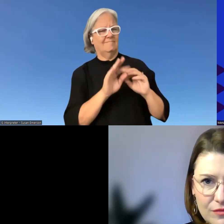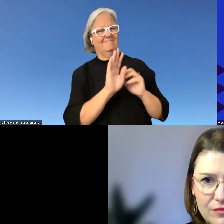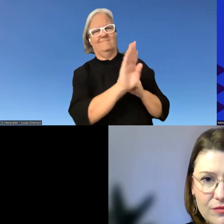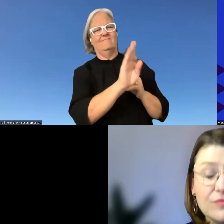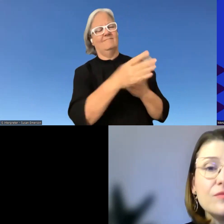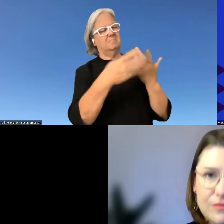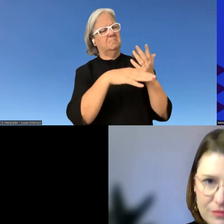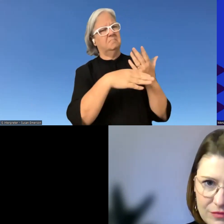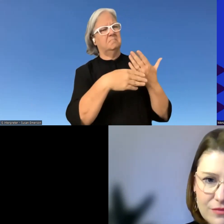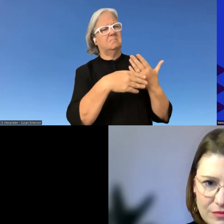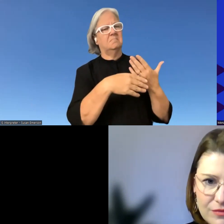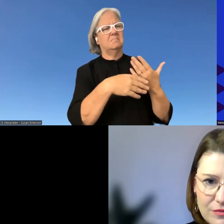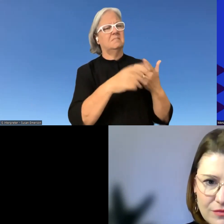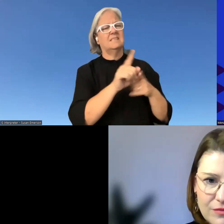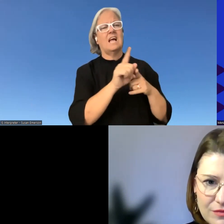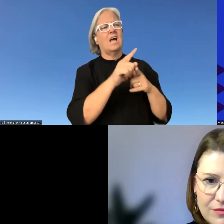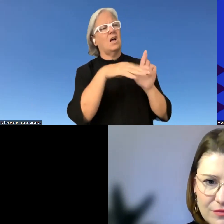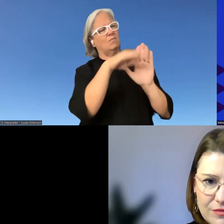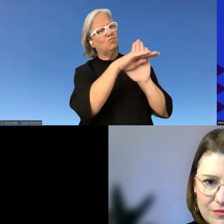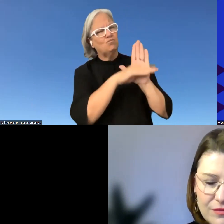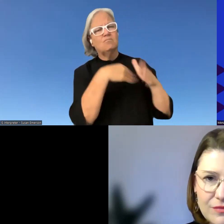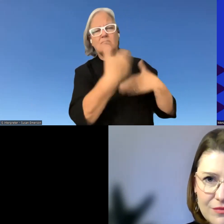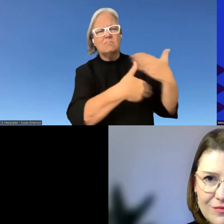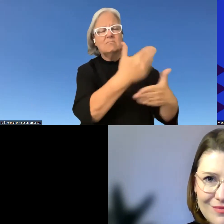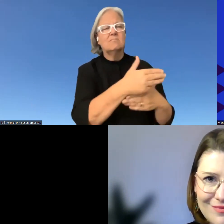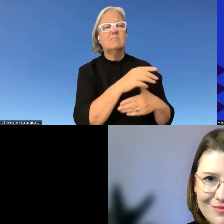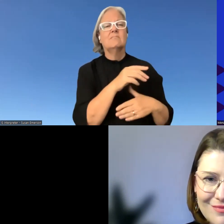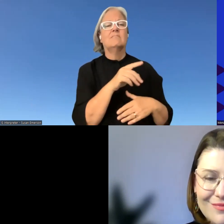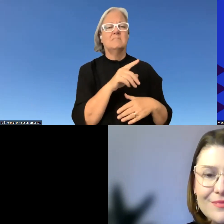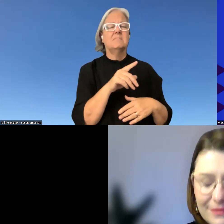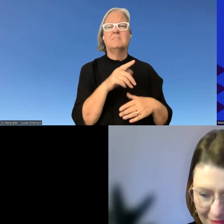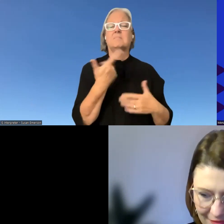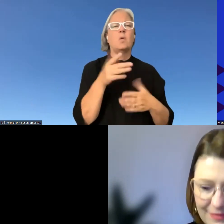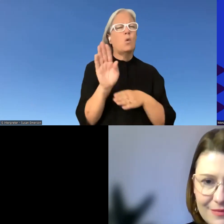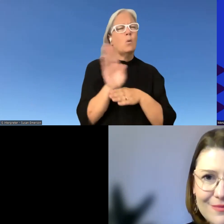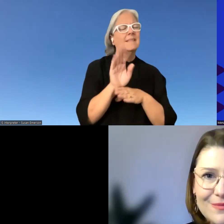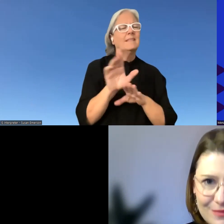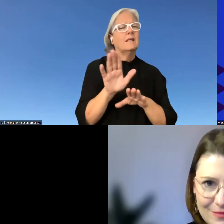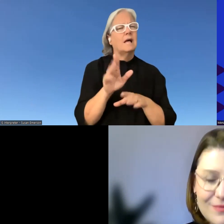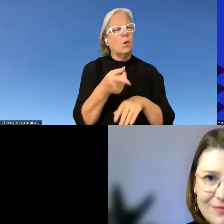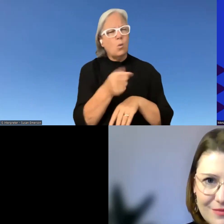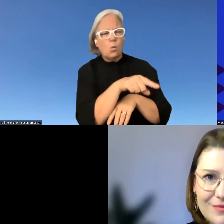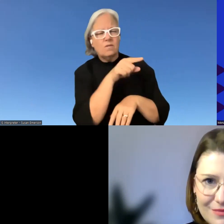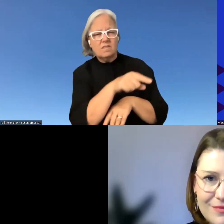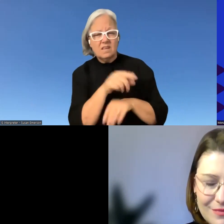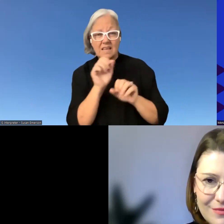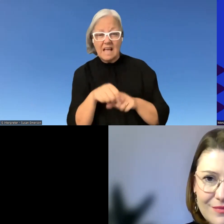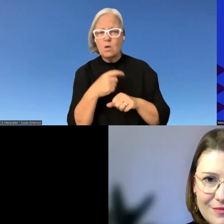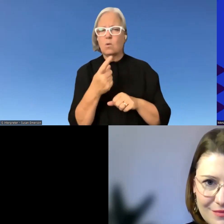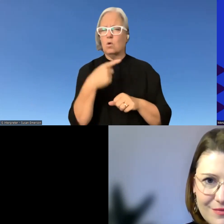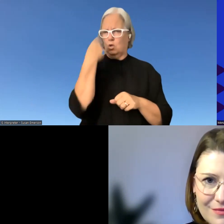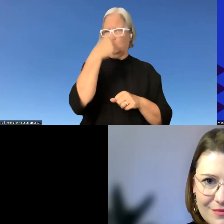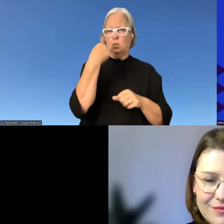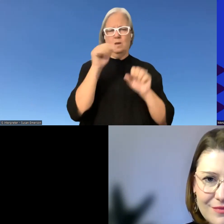business community. You would just want to take a moment, Anna, to clarify who can submit nominations for the